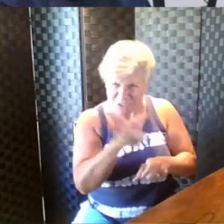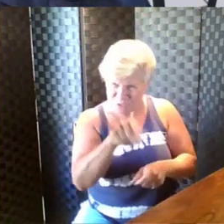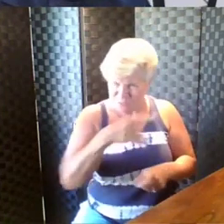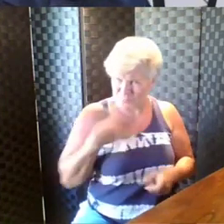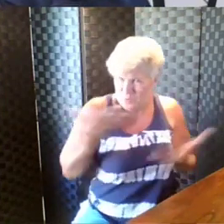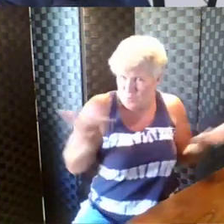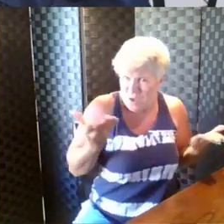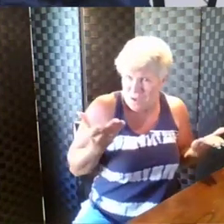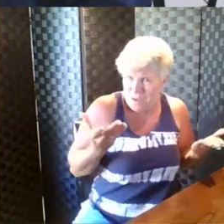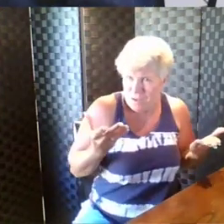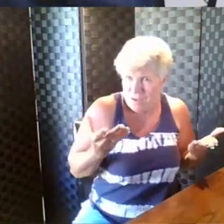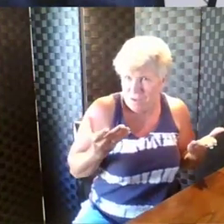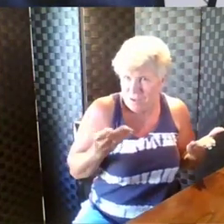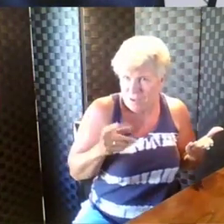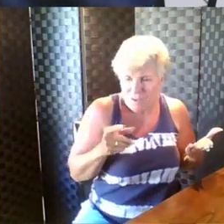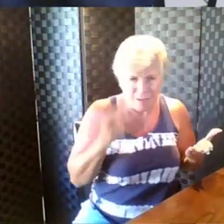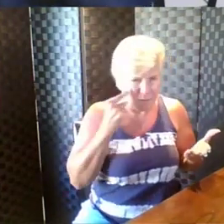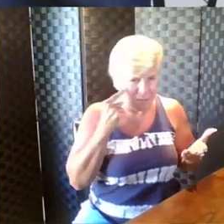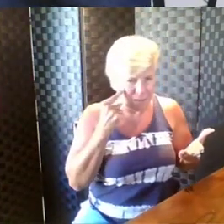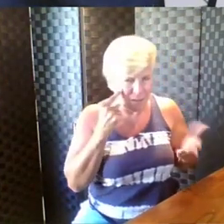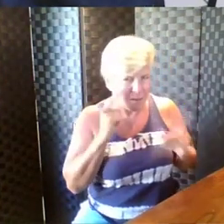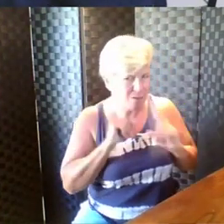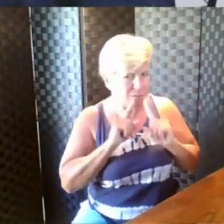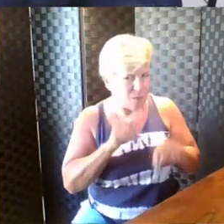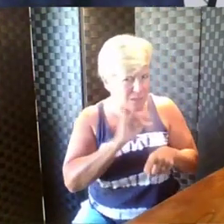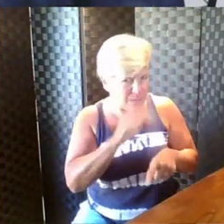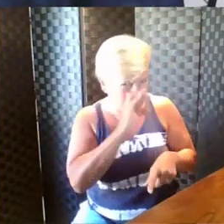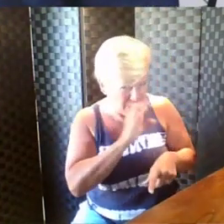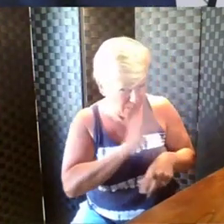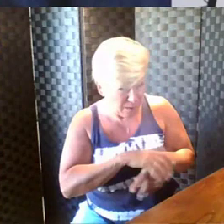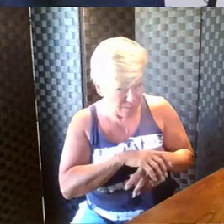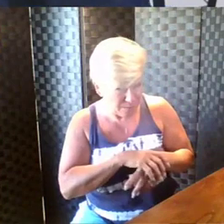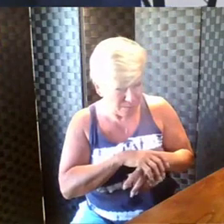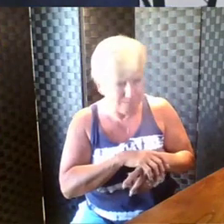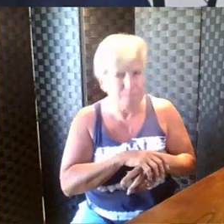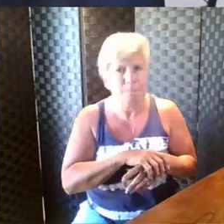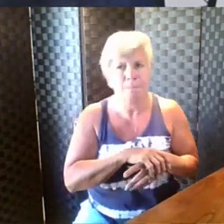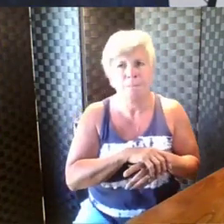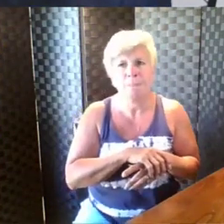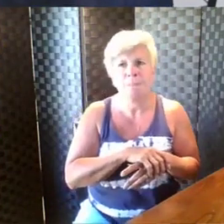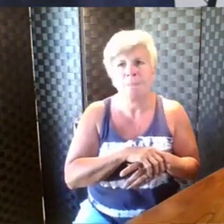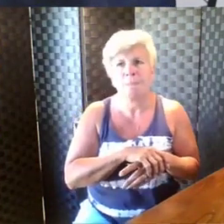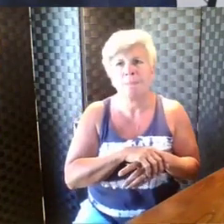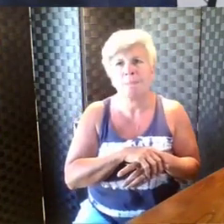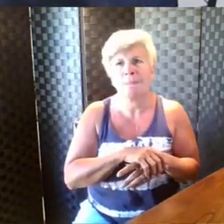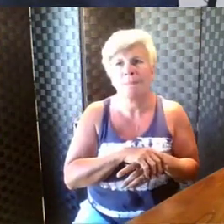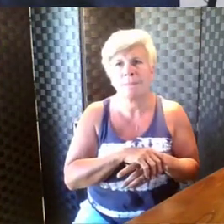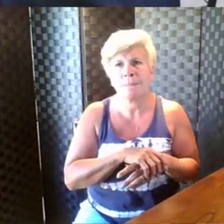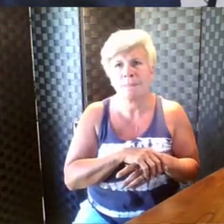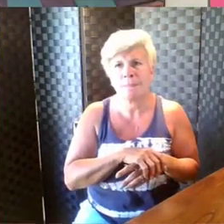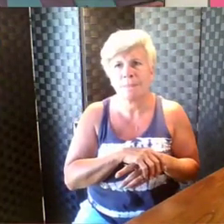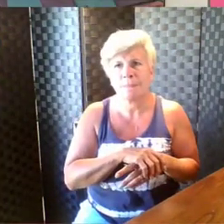feel. Do you respond the same way that Chrysanthemum did?